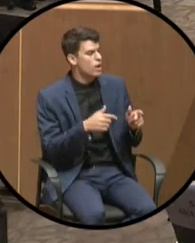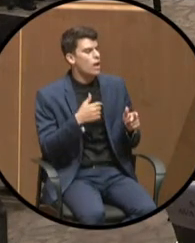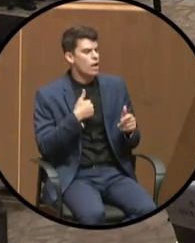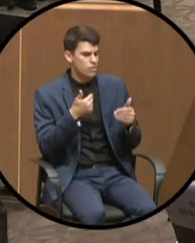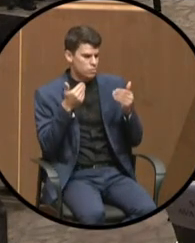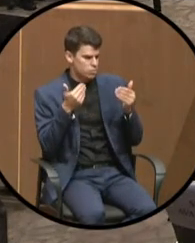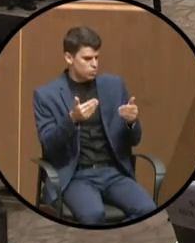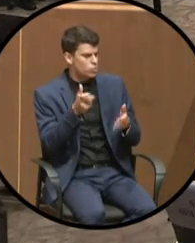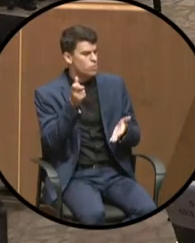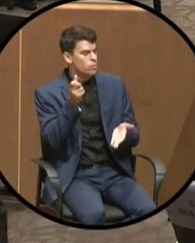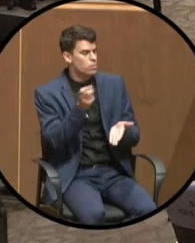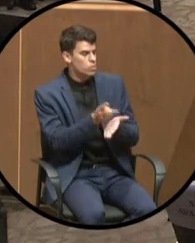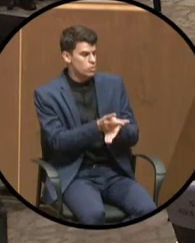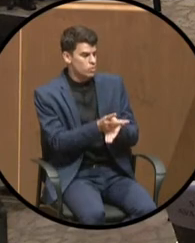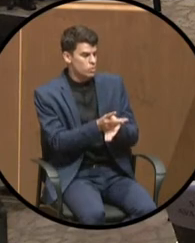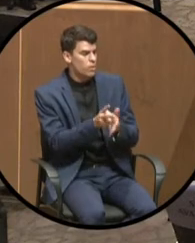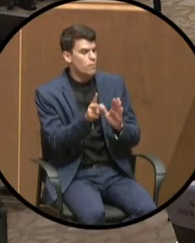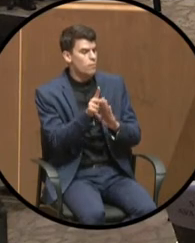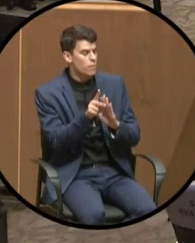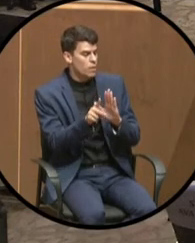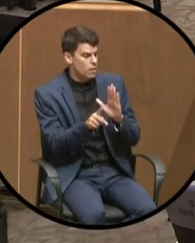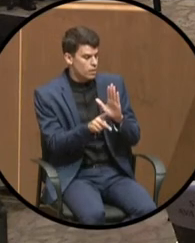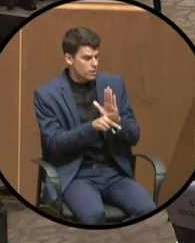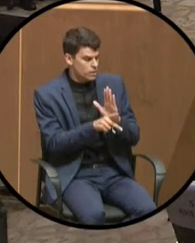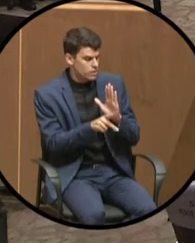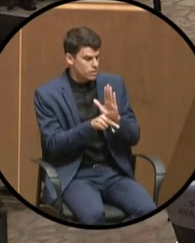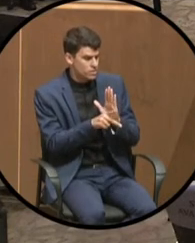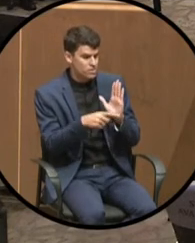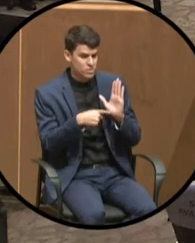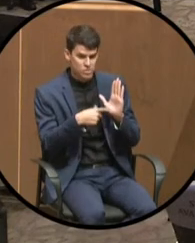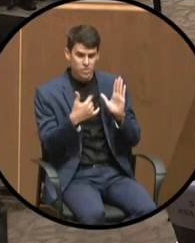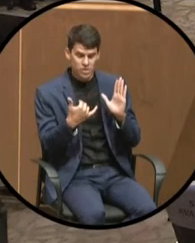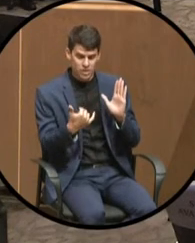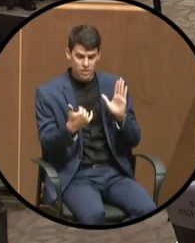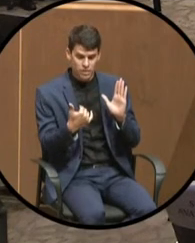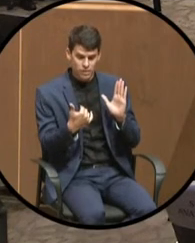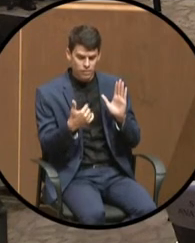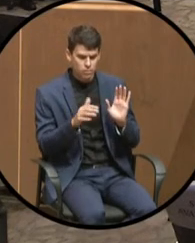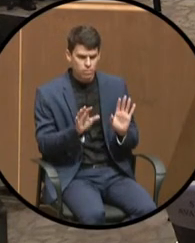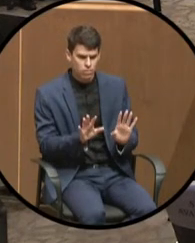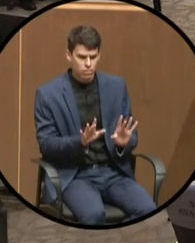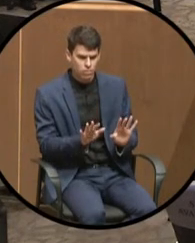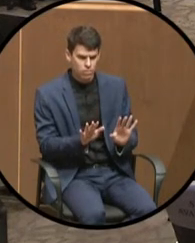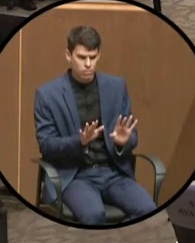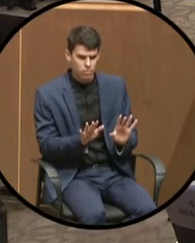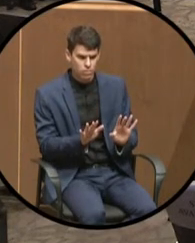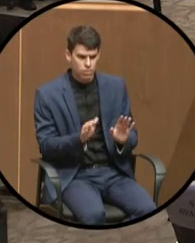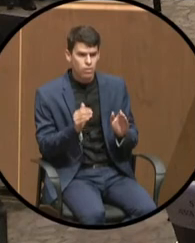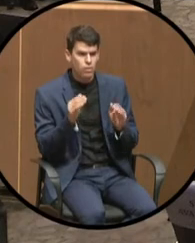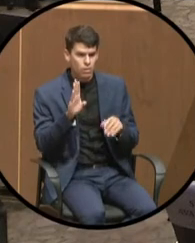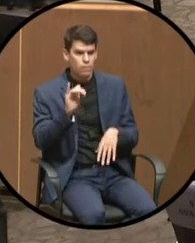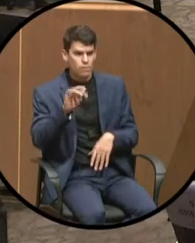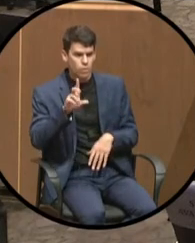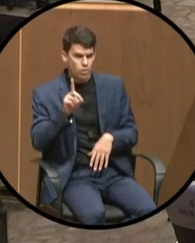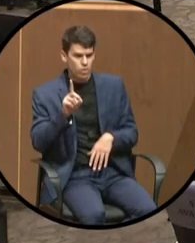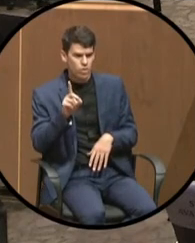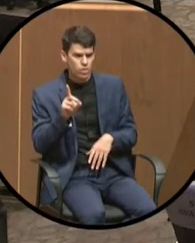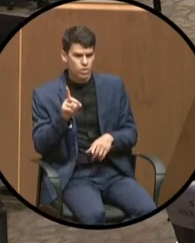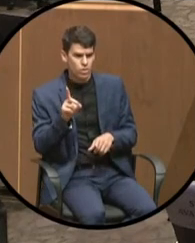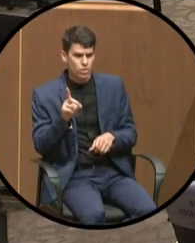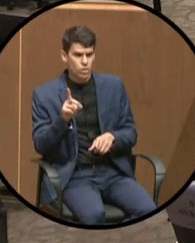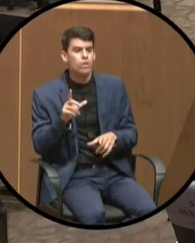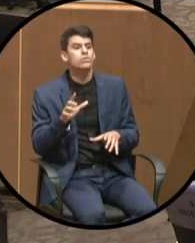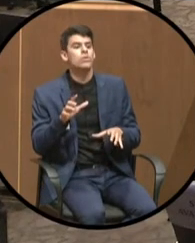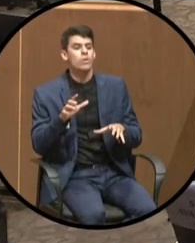approve the policy the way it's currently, the new policy the way it's currently. Okay, we have a motion from Member Byrd